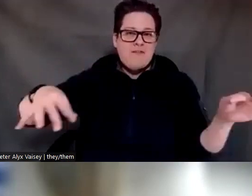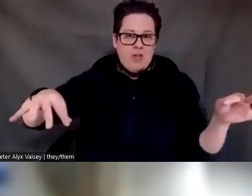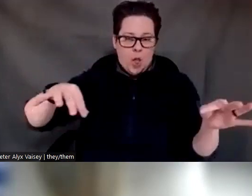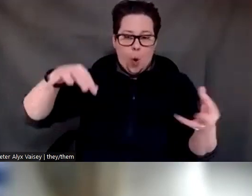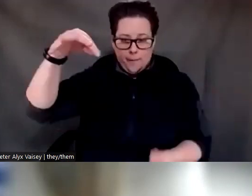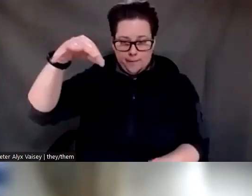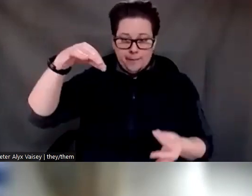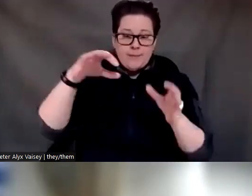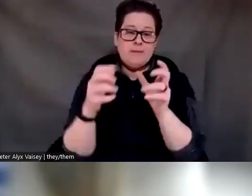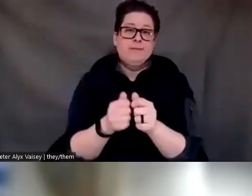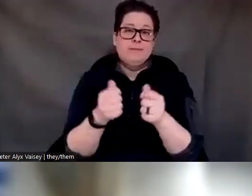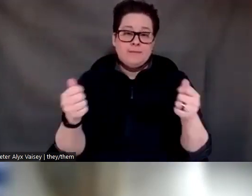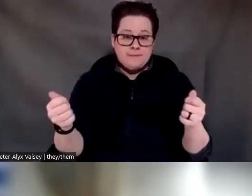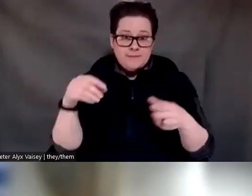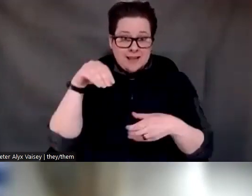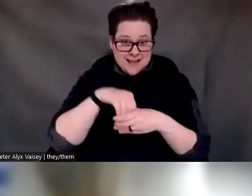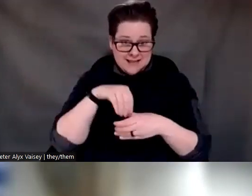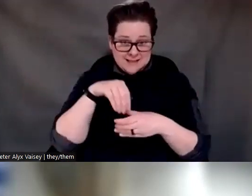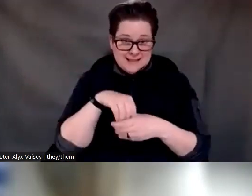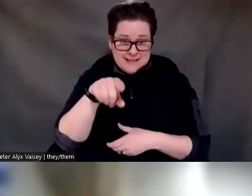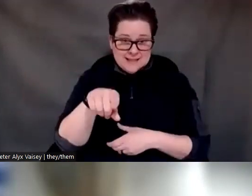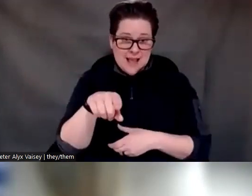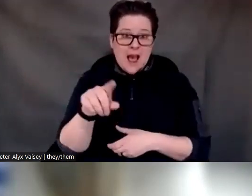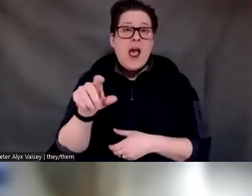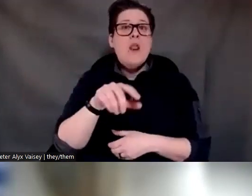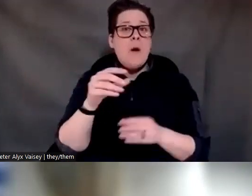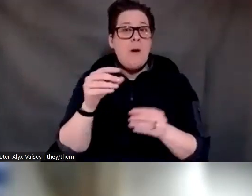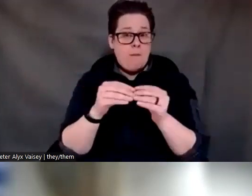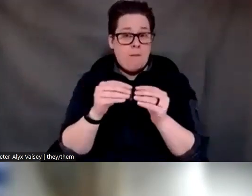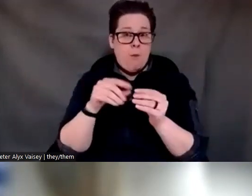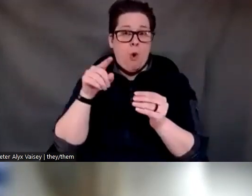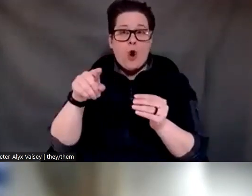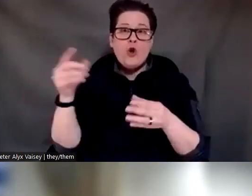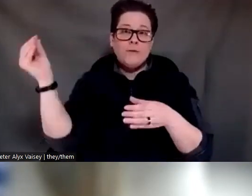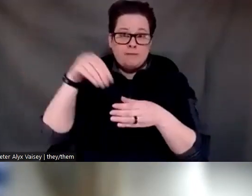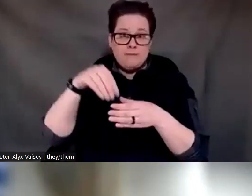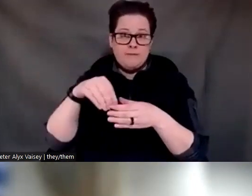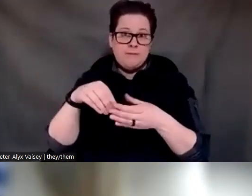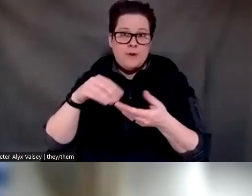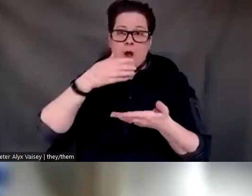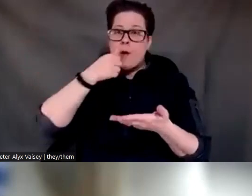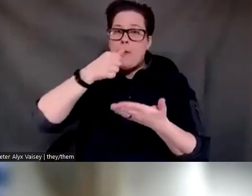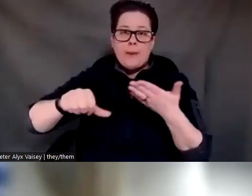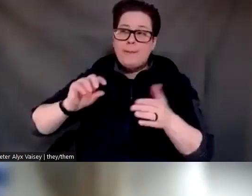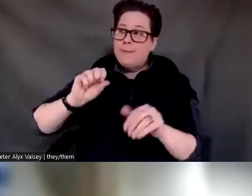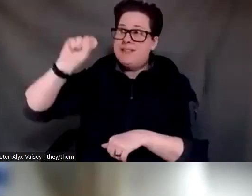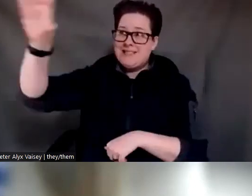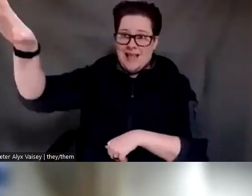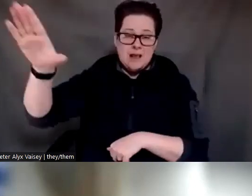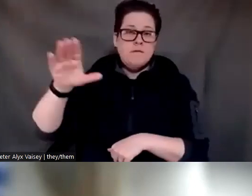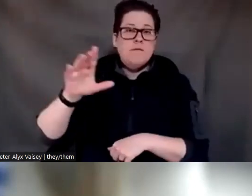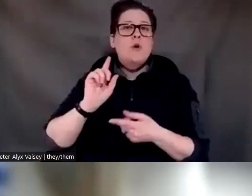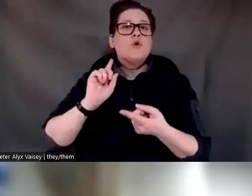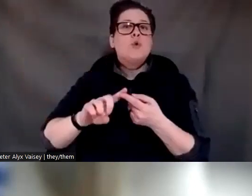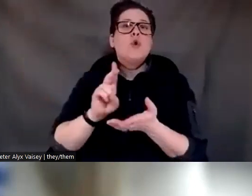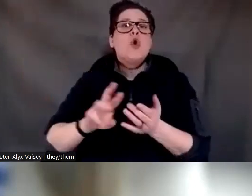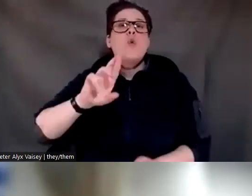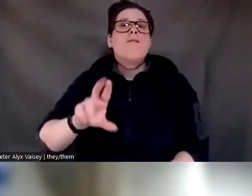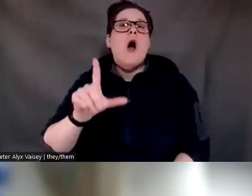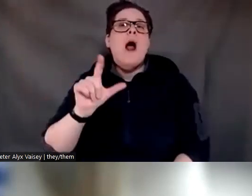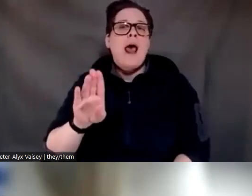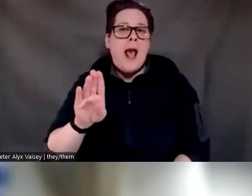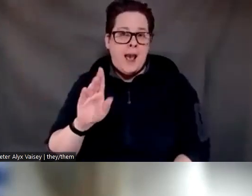there is a secondary envelope to send off to a lab. The kit is sent to a U of R lab to